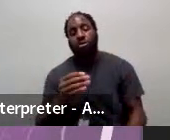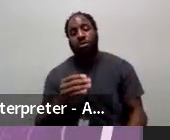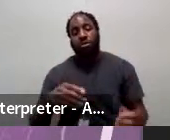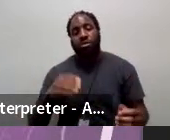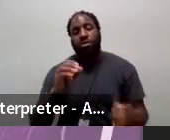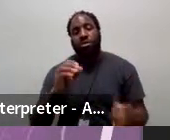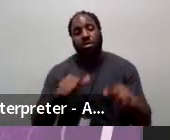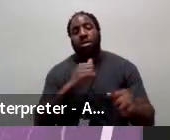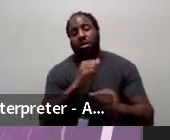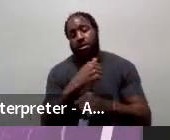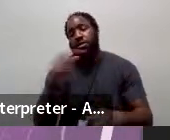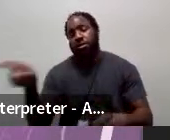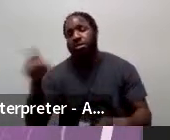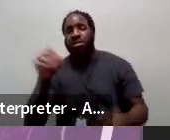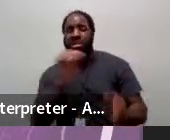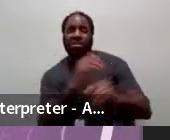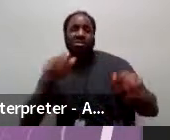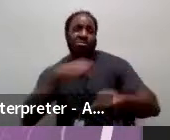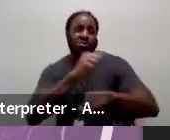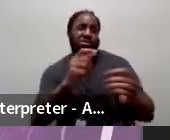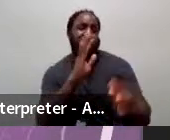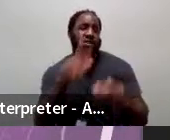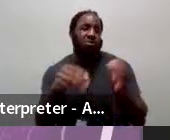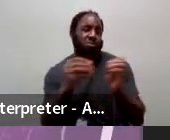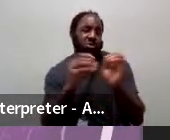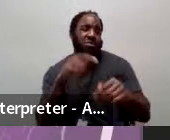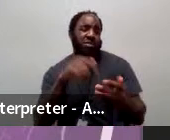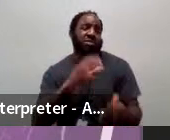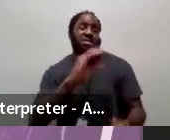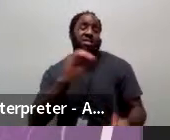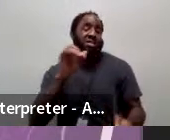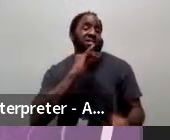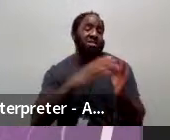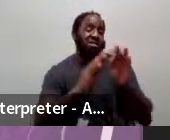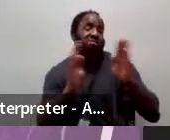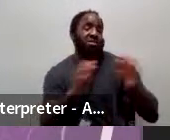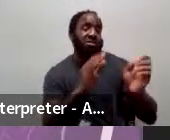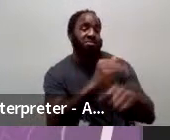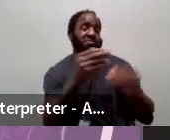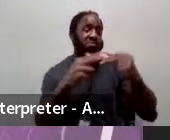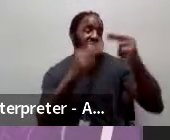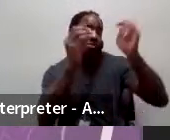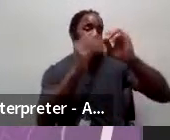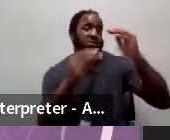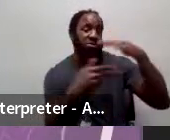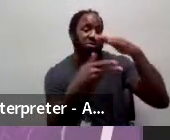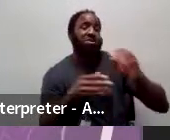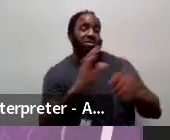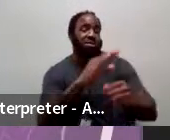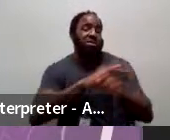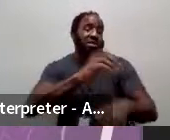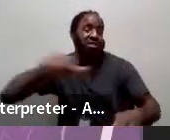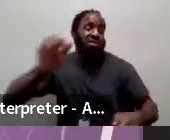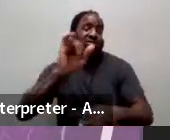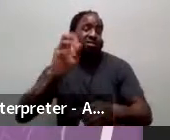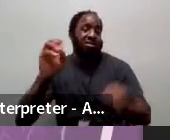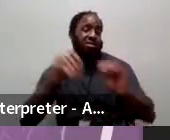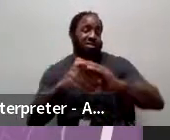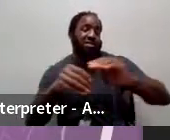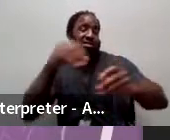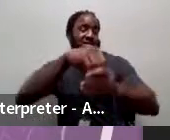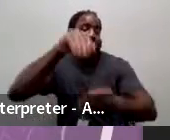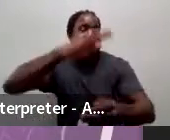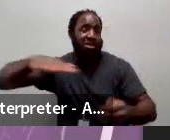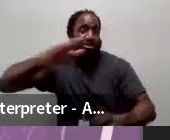this further? And then also, is the city planning on building any other parking garages on any other sites in the area? Because we're concerned